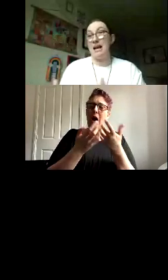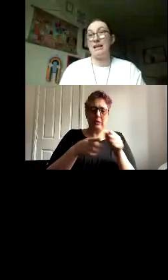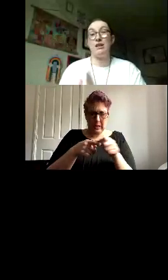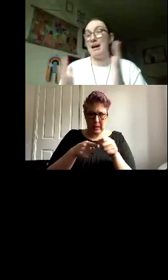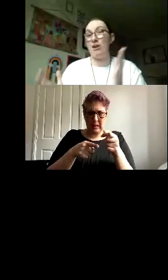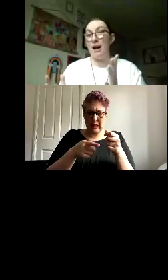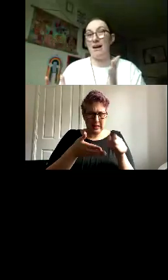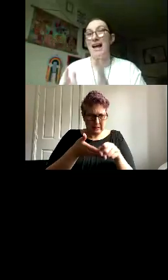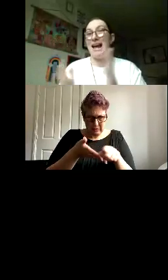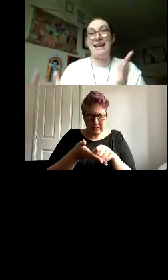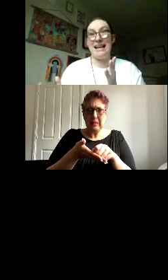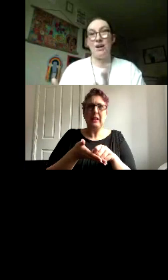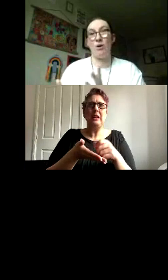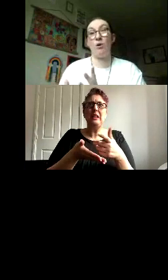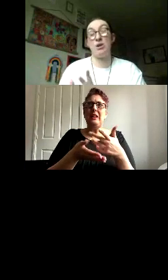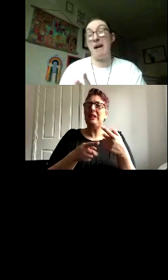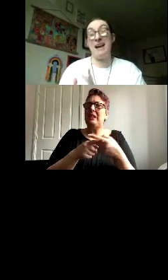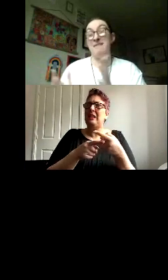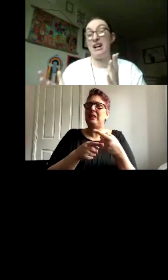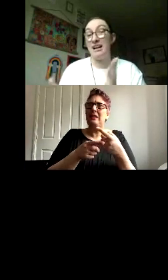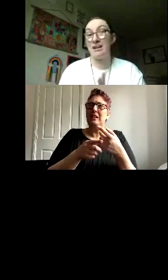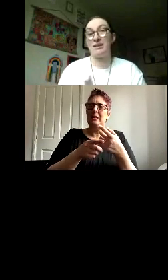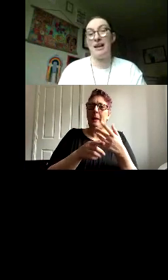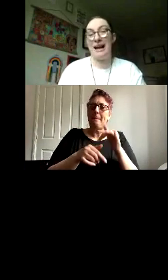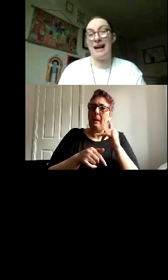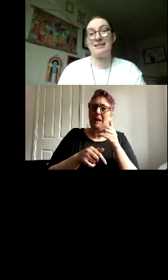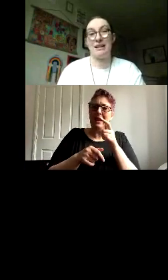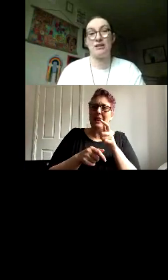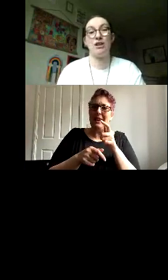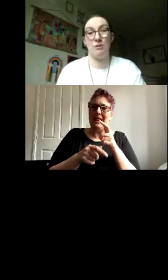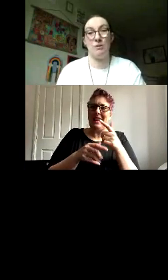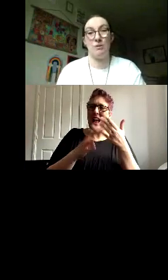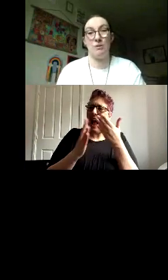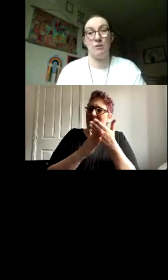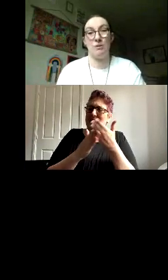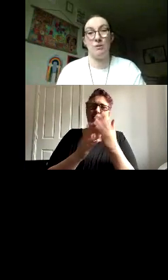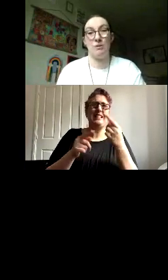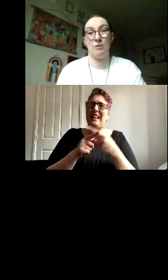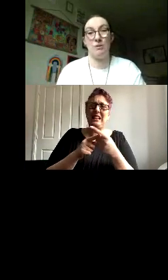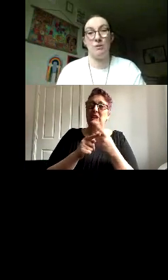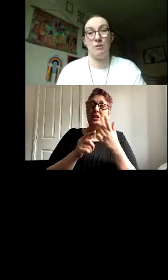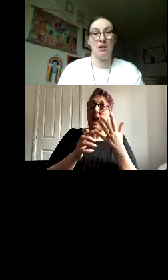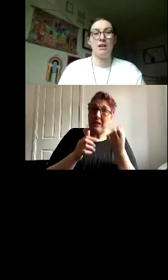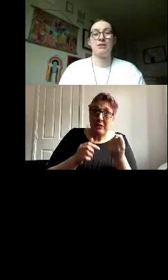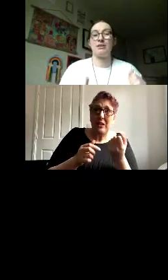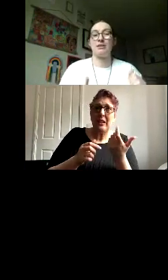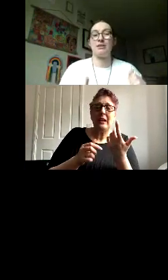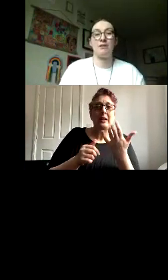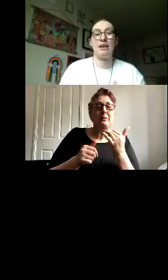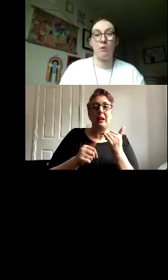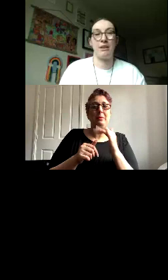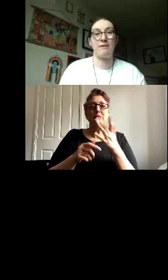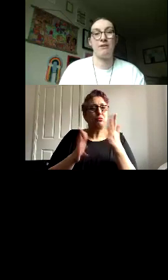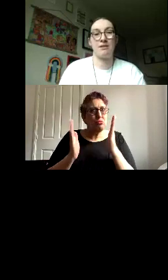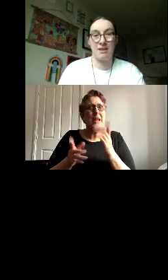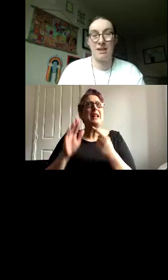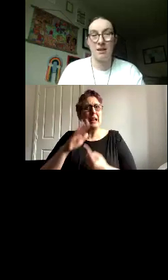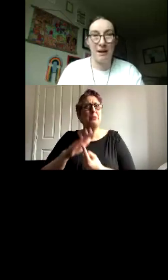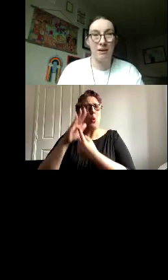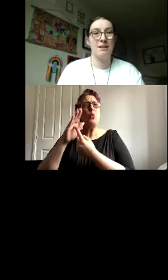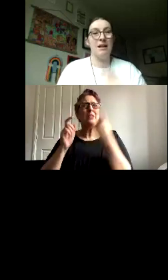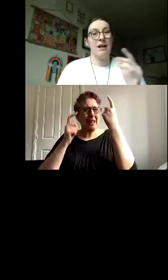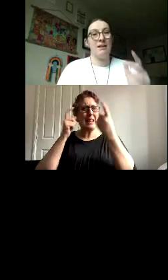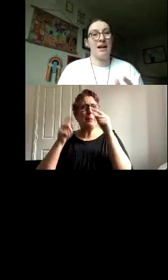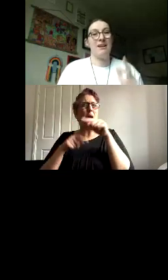English, and you may not have any, or you may have very little access to English. So that's a really, really important thing for us to